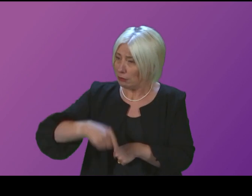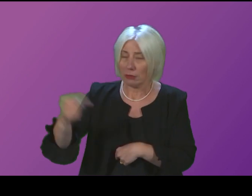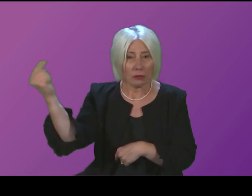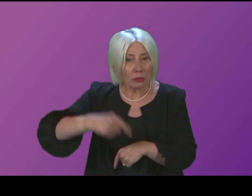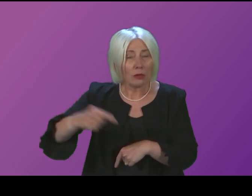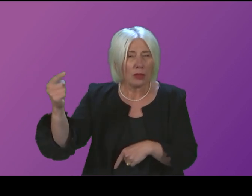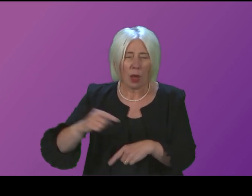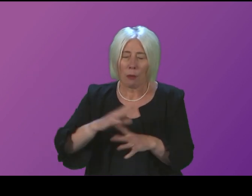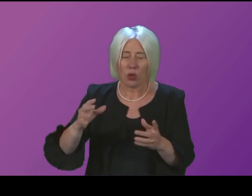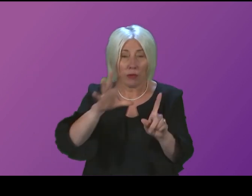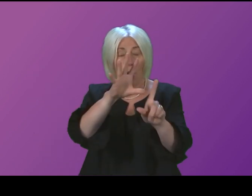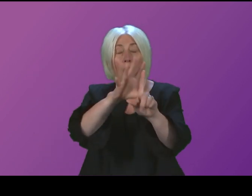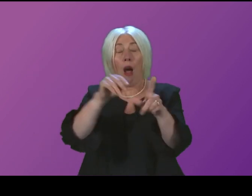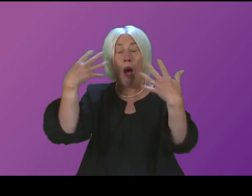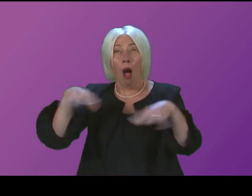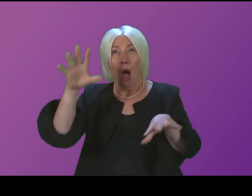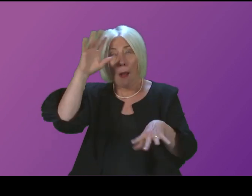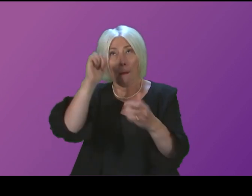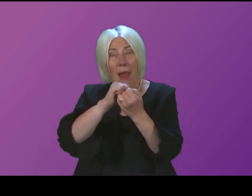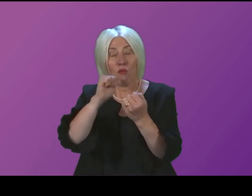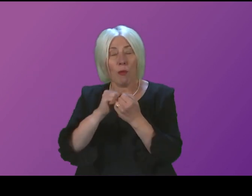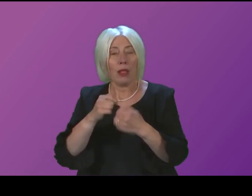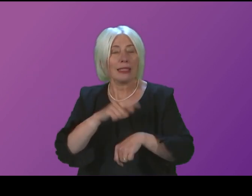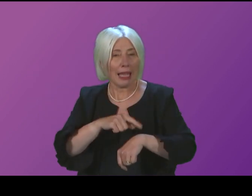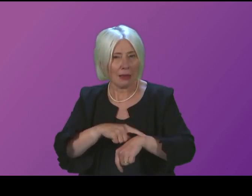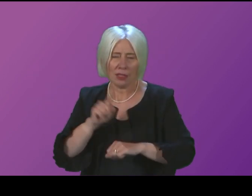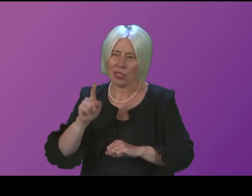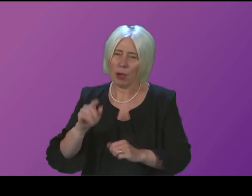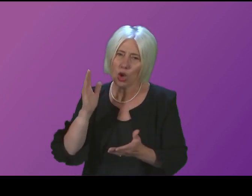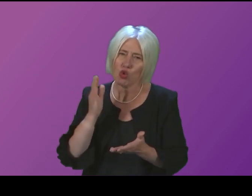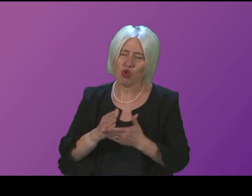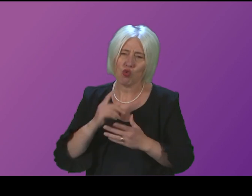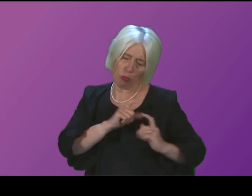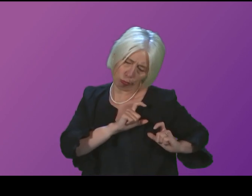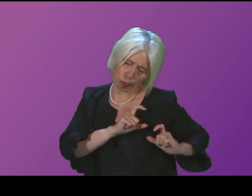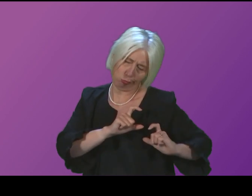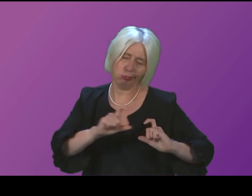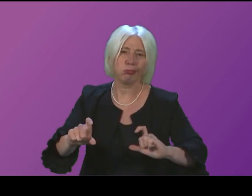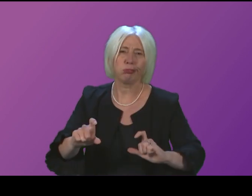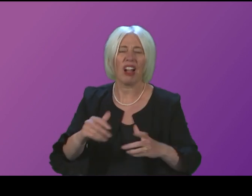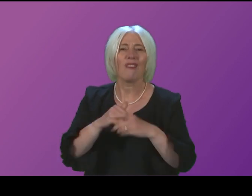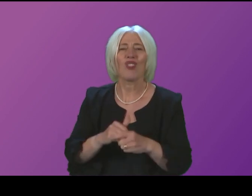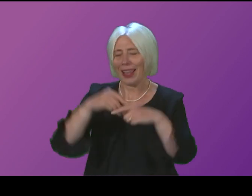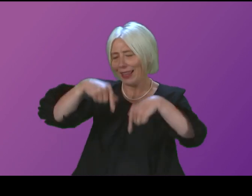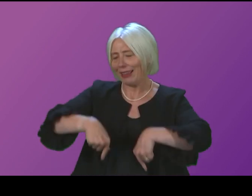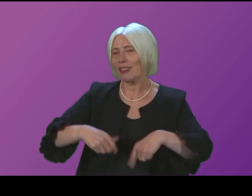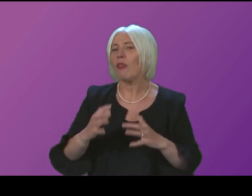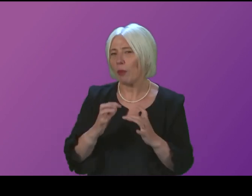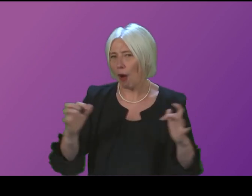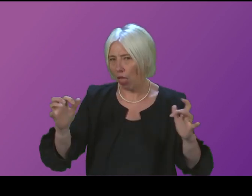iconic moments. She was also a true and steadfast friend of this Parliament. On the